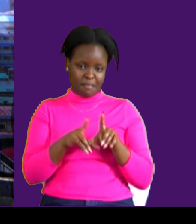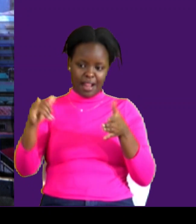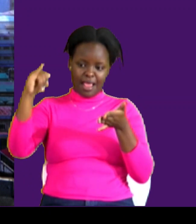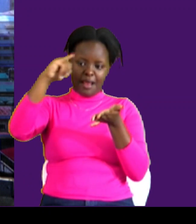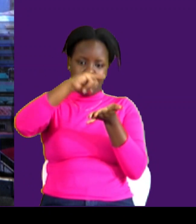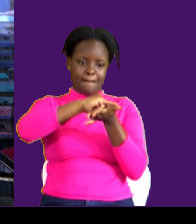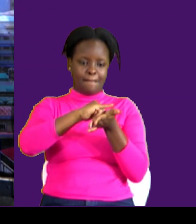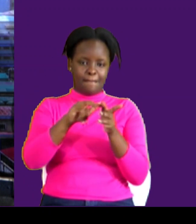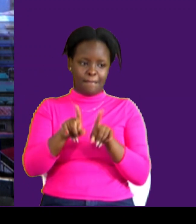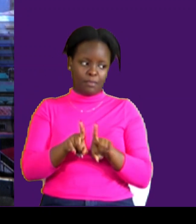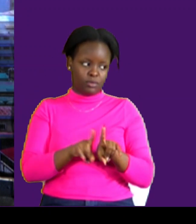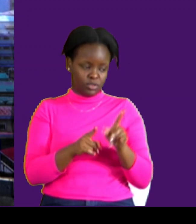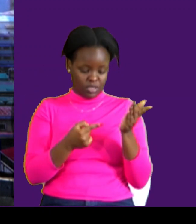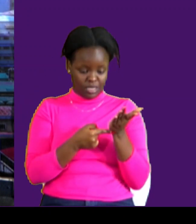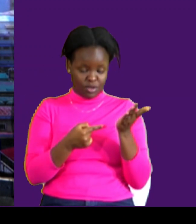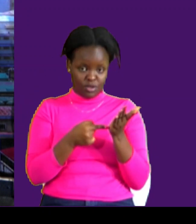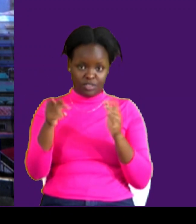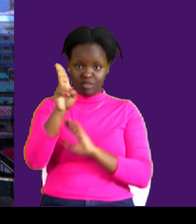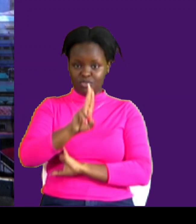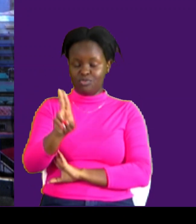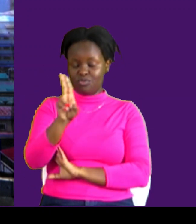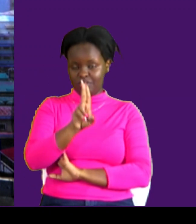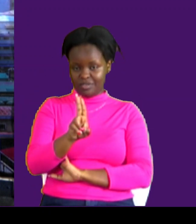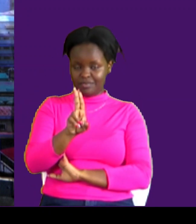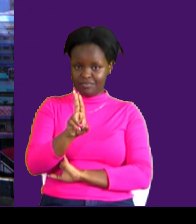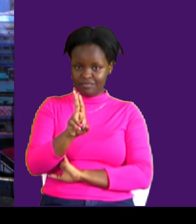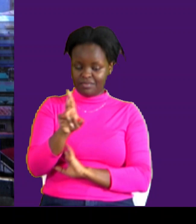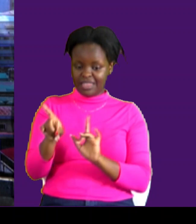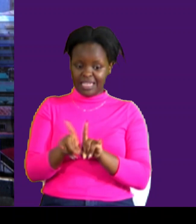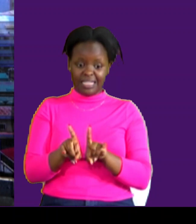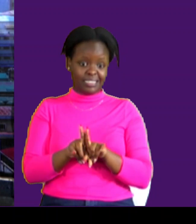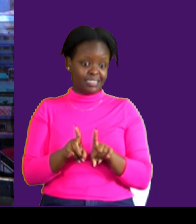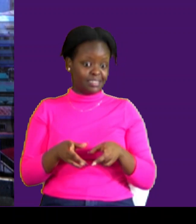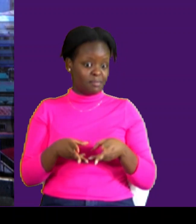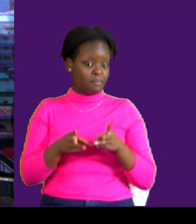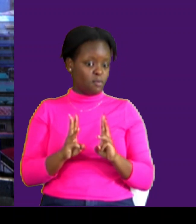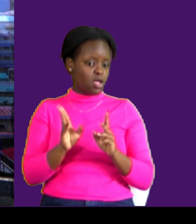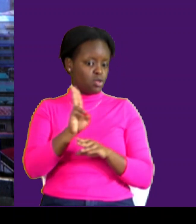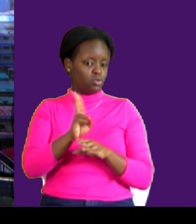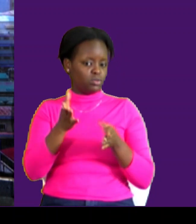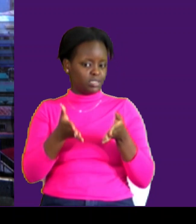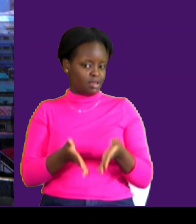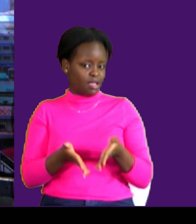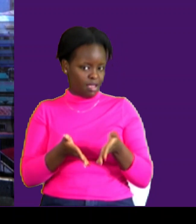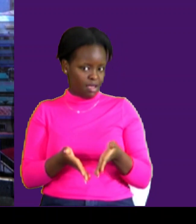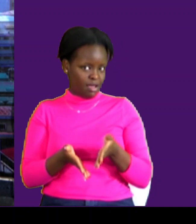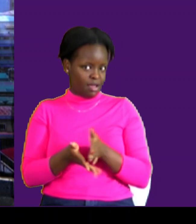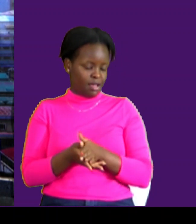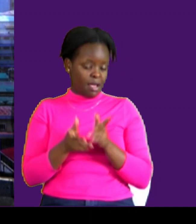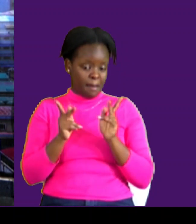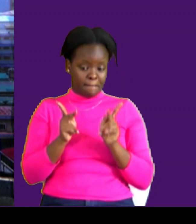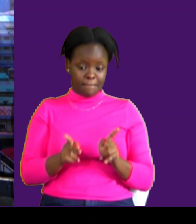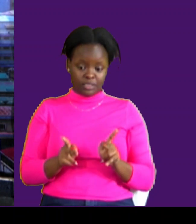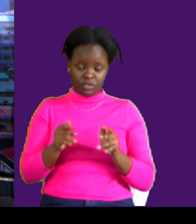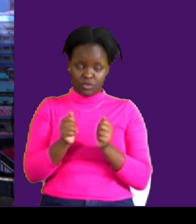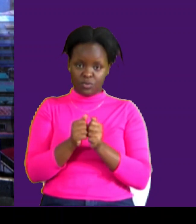is technique or technology that is used. The same way it is used here to make sure that persons with